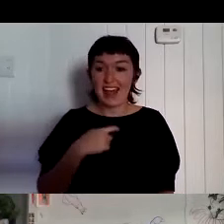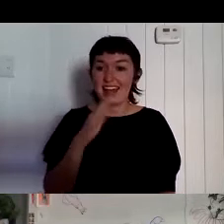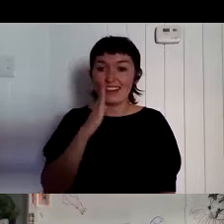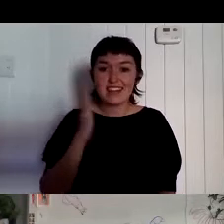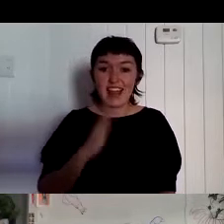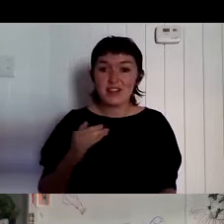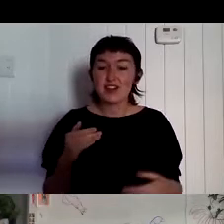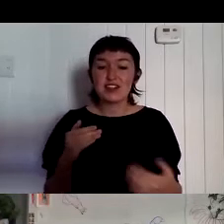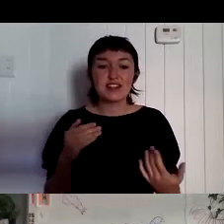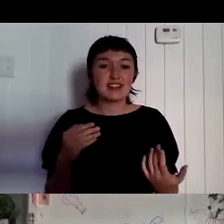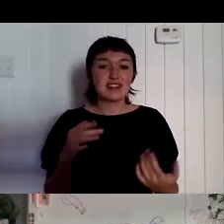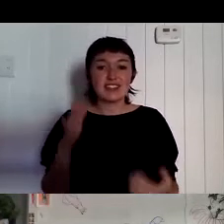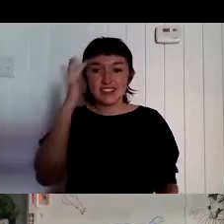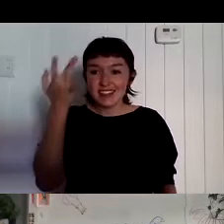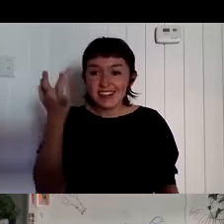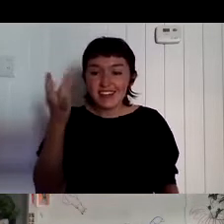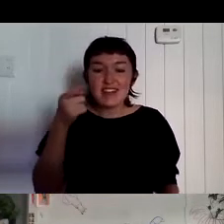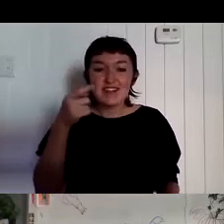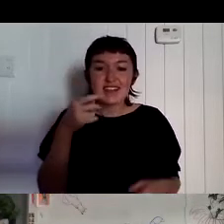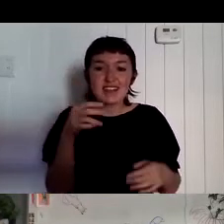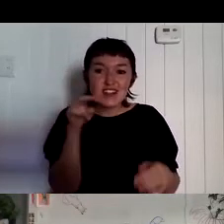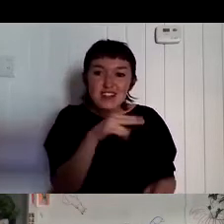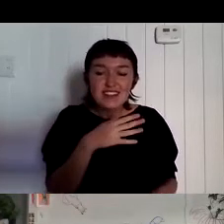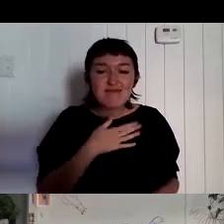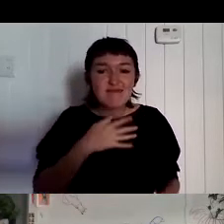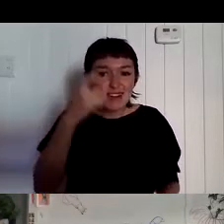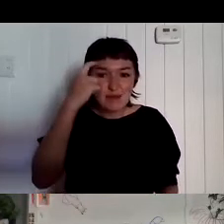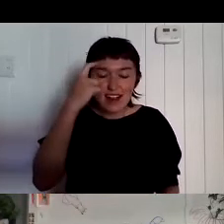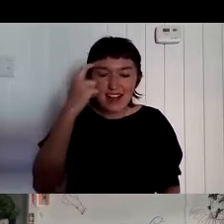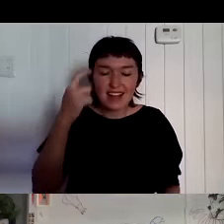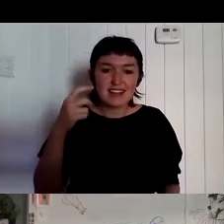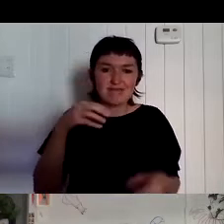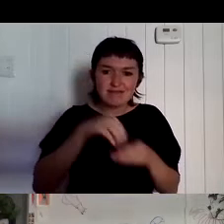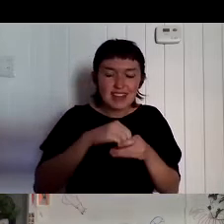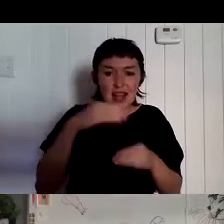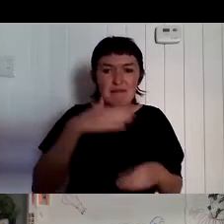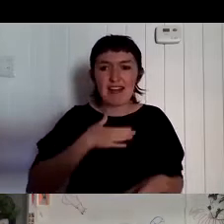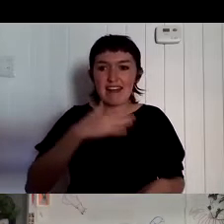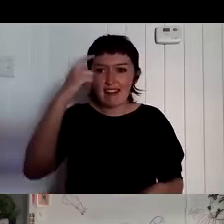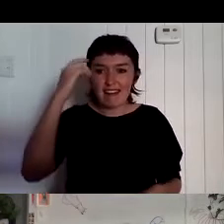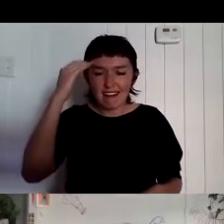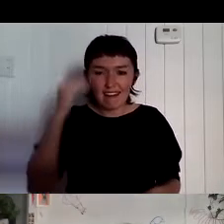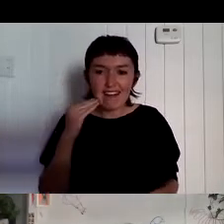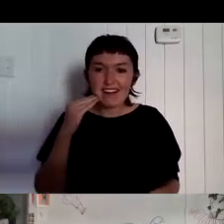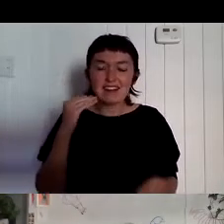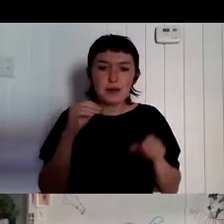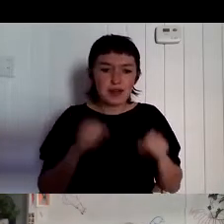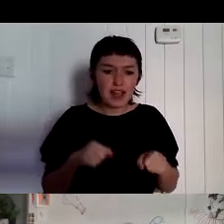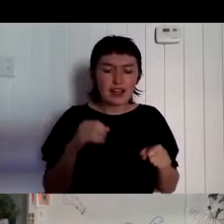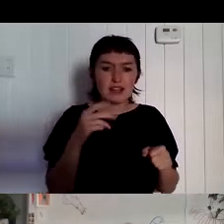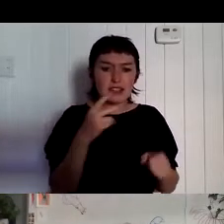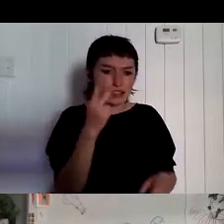scrolling through and seeing that this is what is inside my head. And I was able to get this picture without cutting into